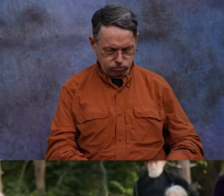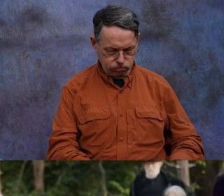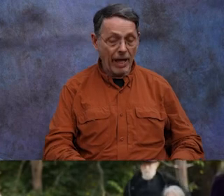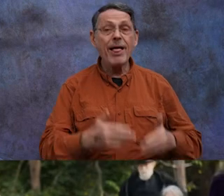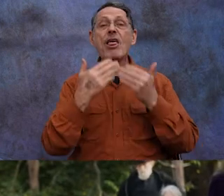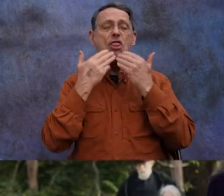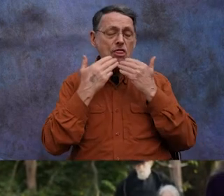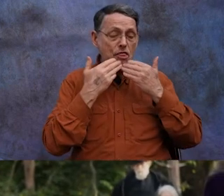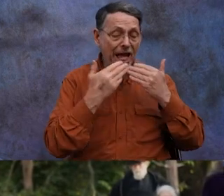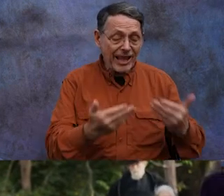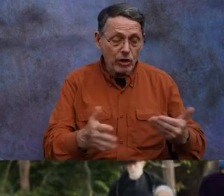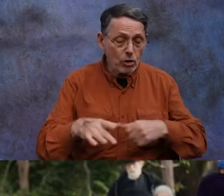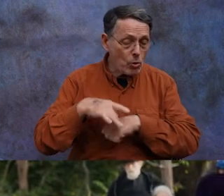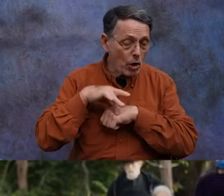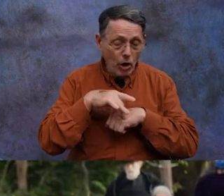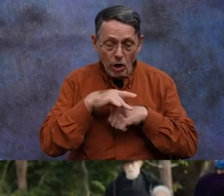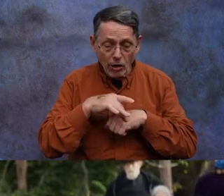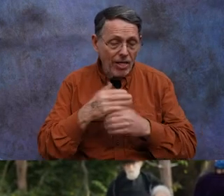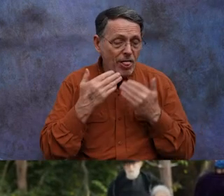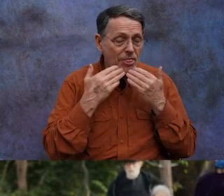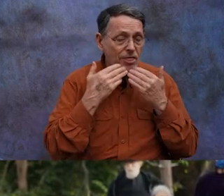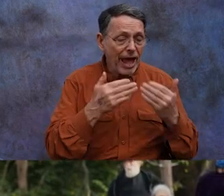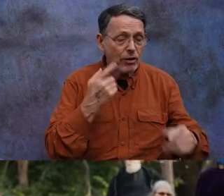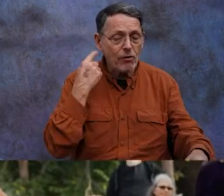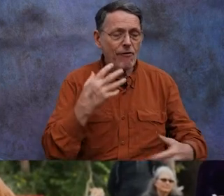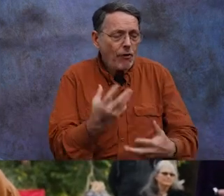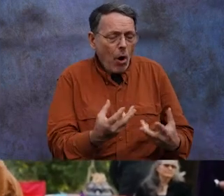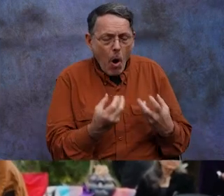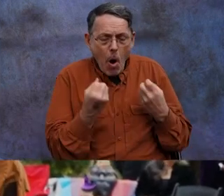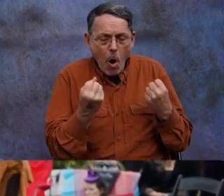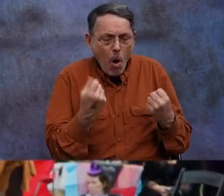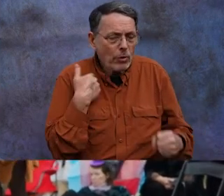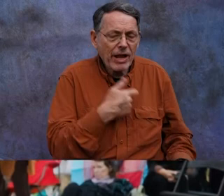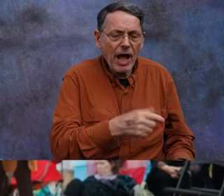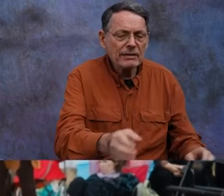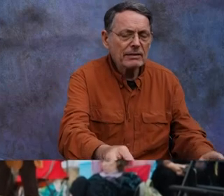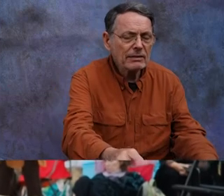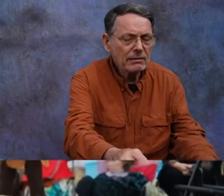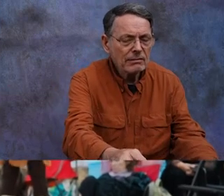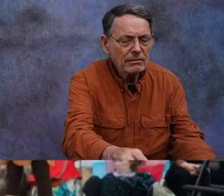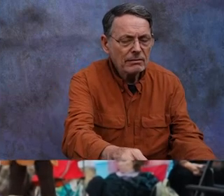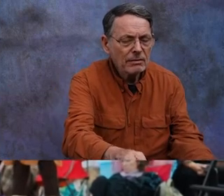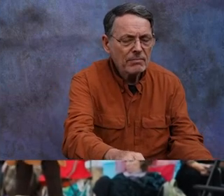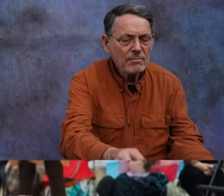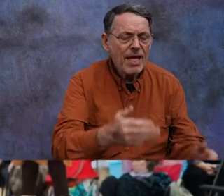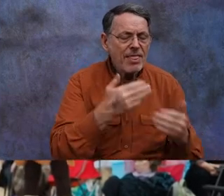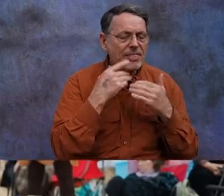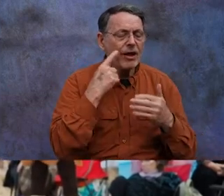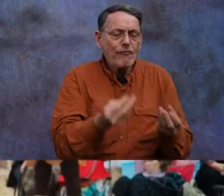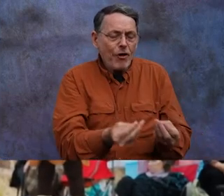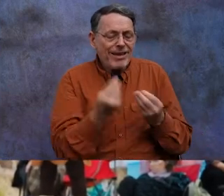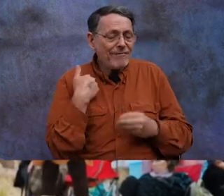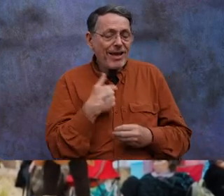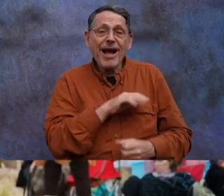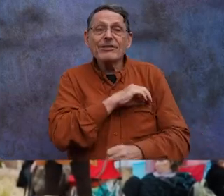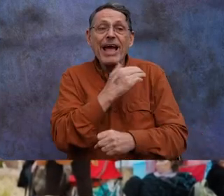Earth. Thank you for holding us. Thank you for giving us energy and taking the